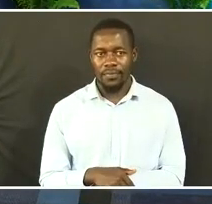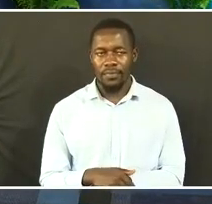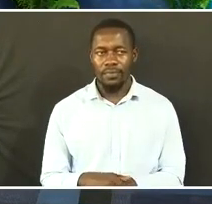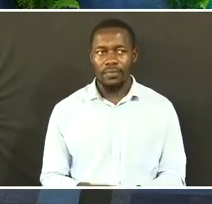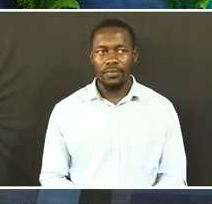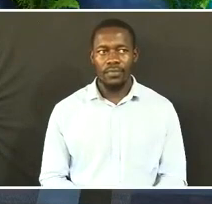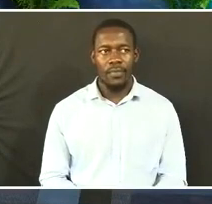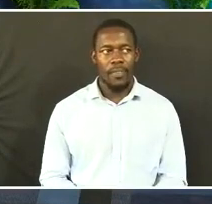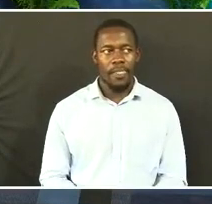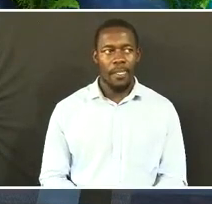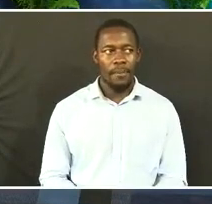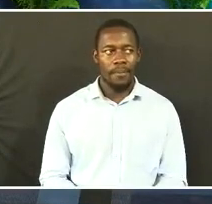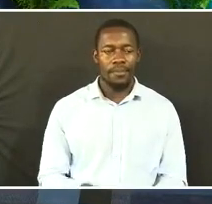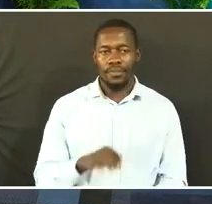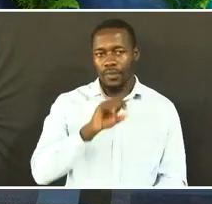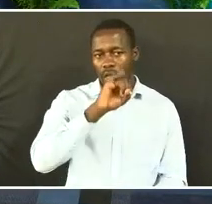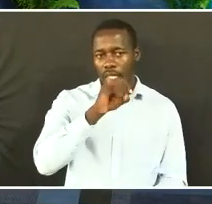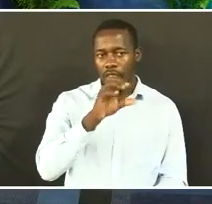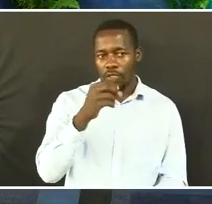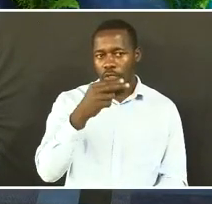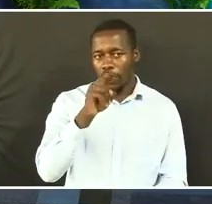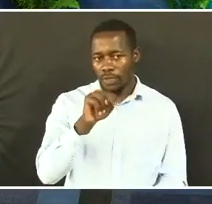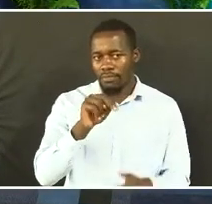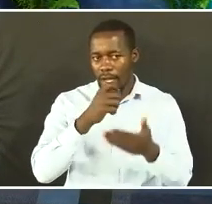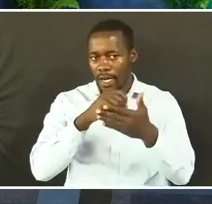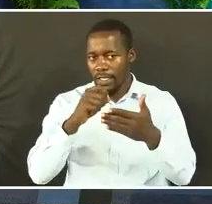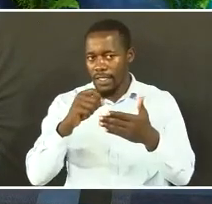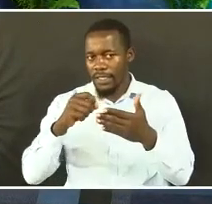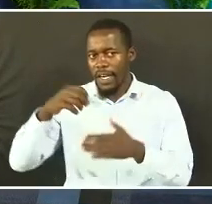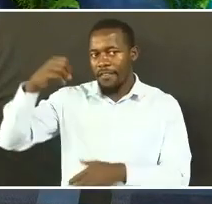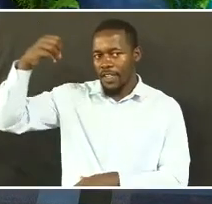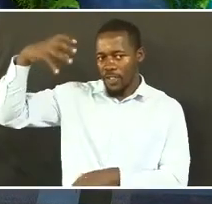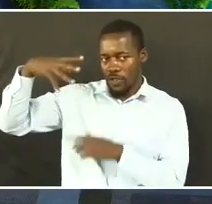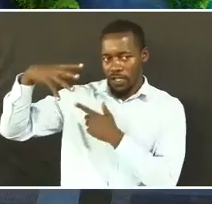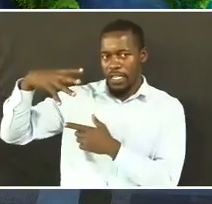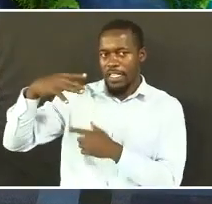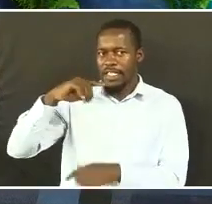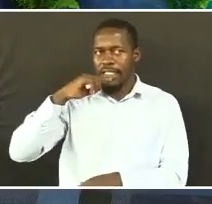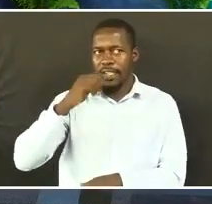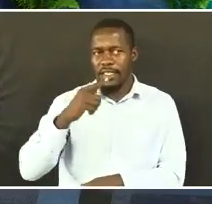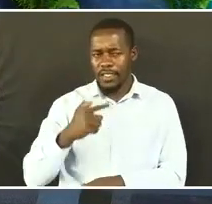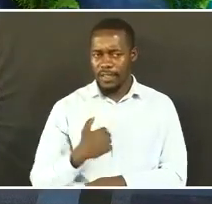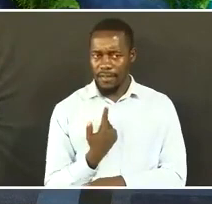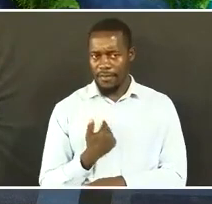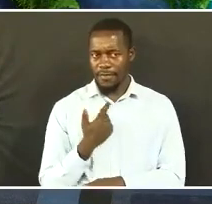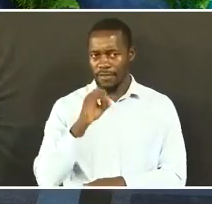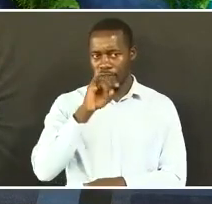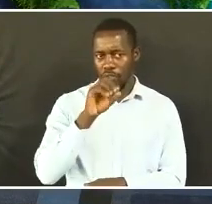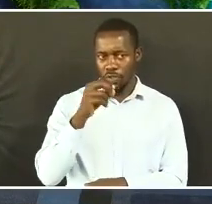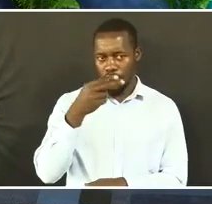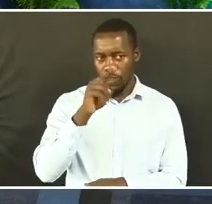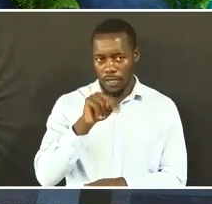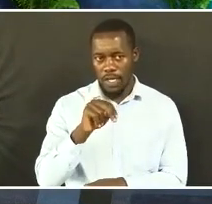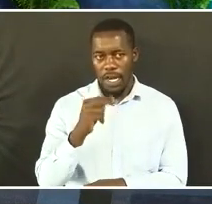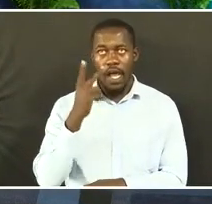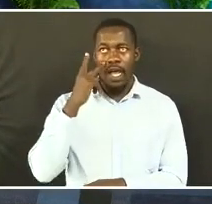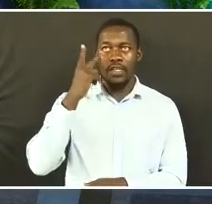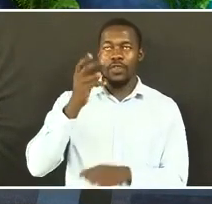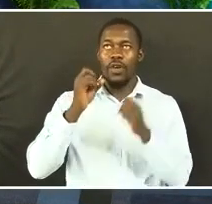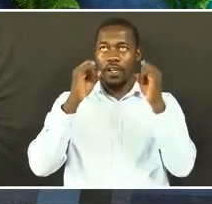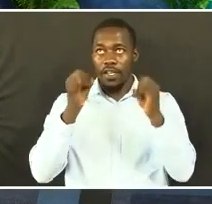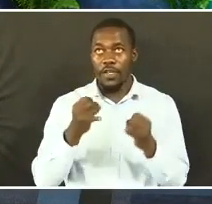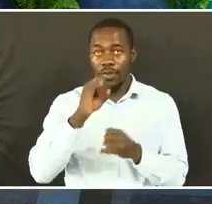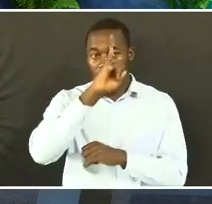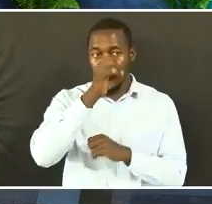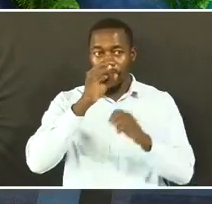be there? John, writing in the Revelation, says, and I, John, saw the new city Jerusalem descending out of God from